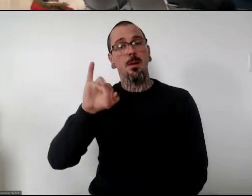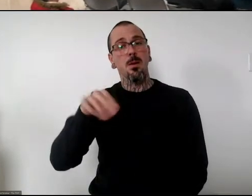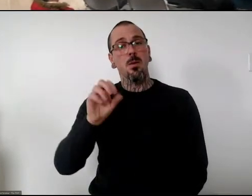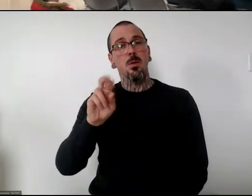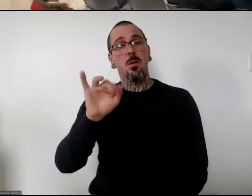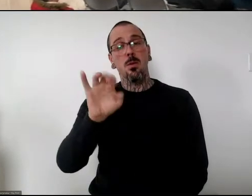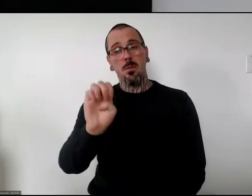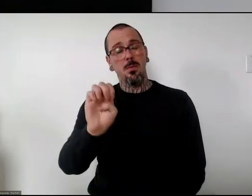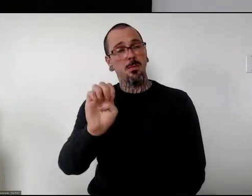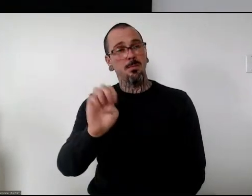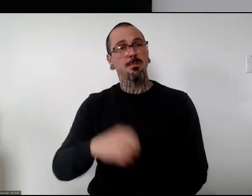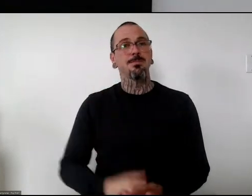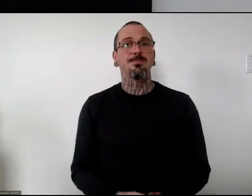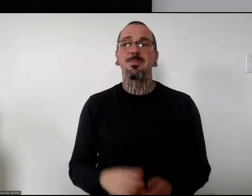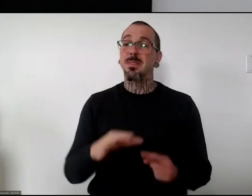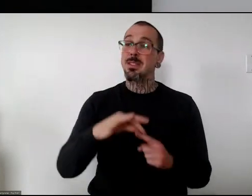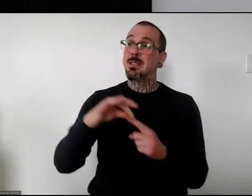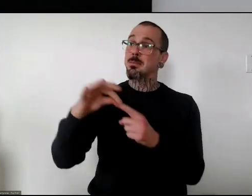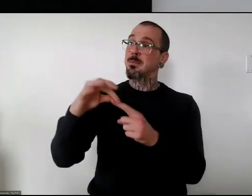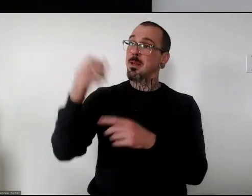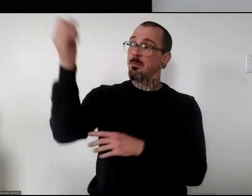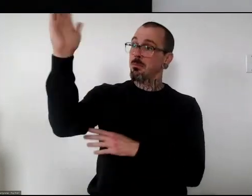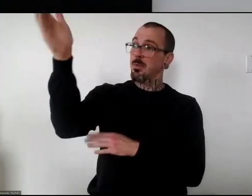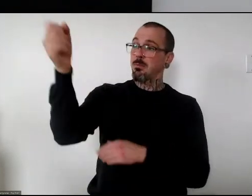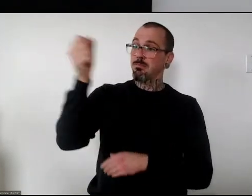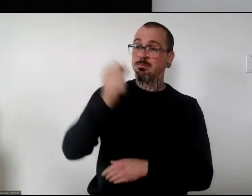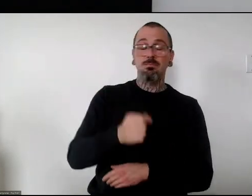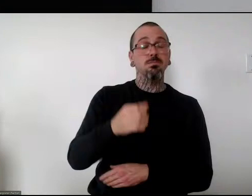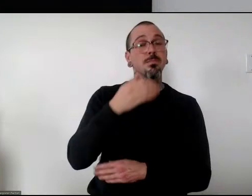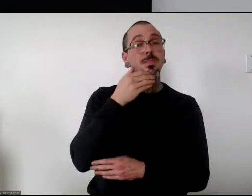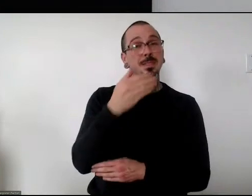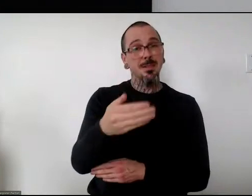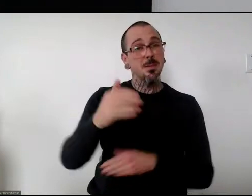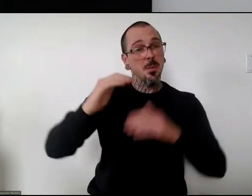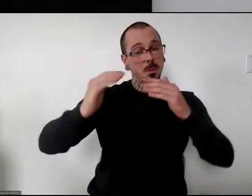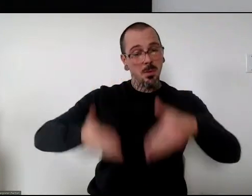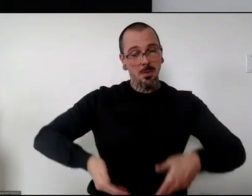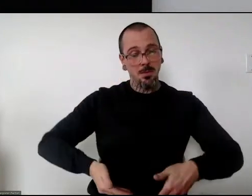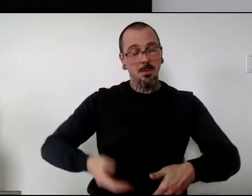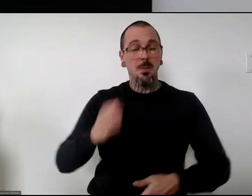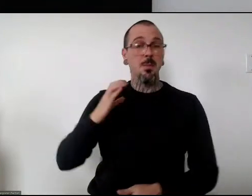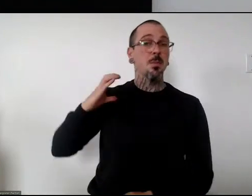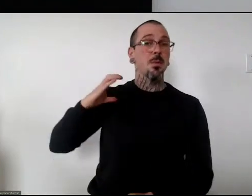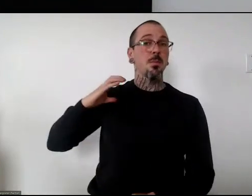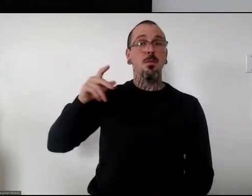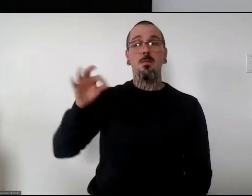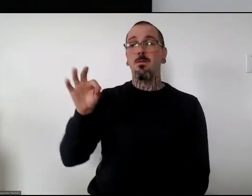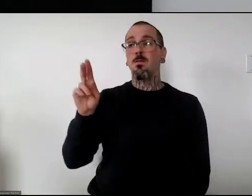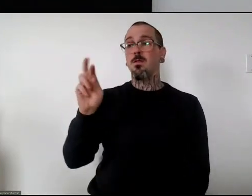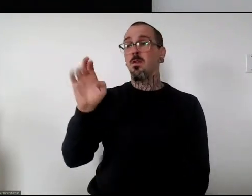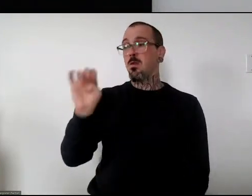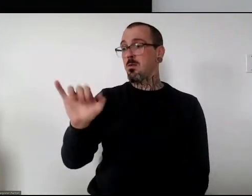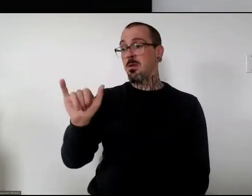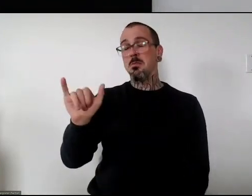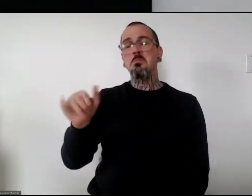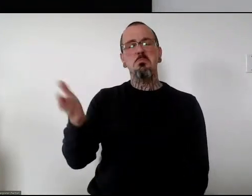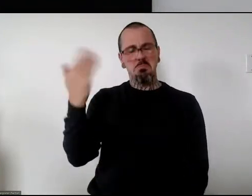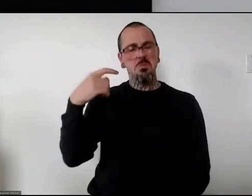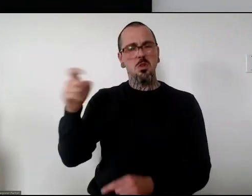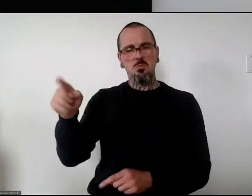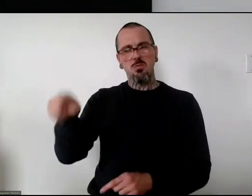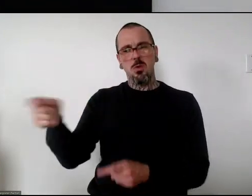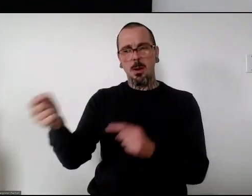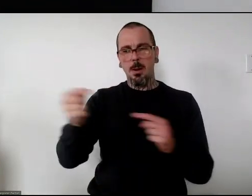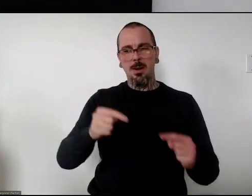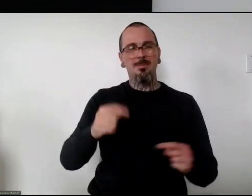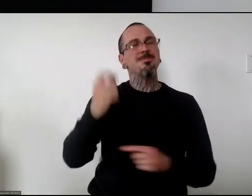Welcome, special guests. Premier Fury was scheduled to be with us here today, but he sends his regrets because his presence is needed, of course, on the